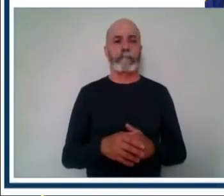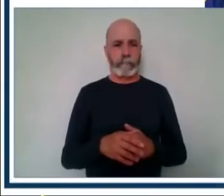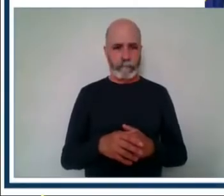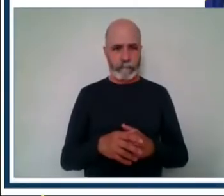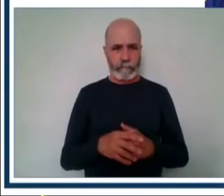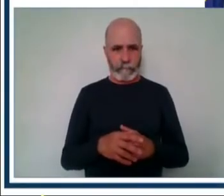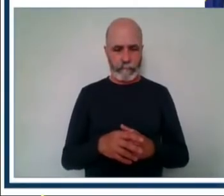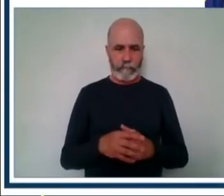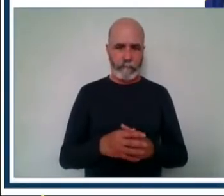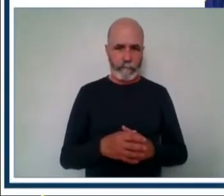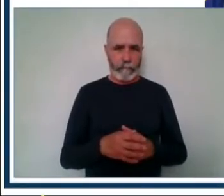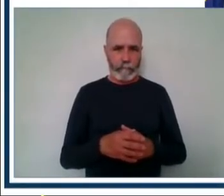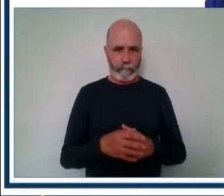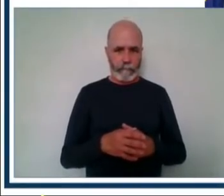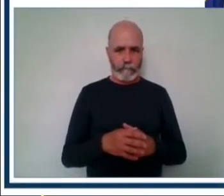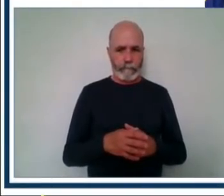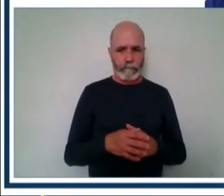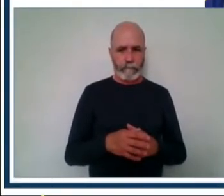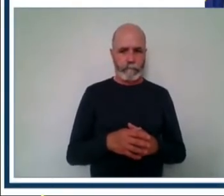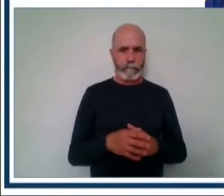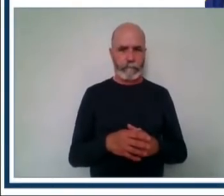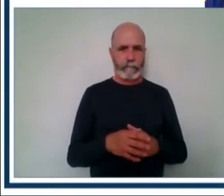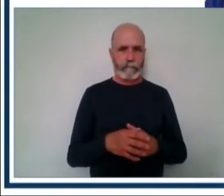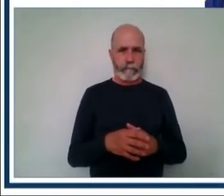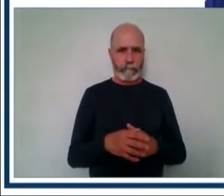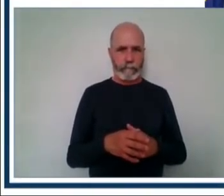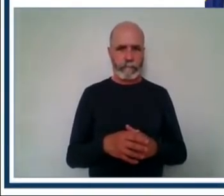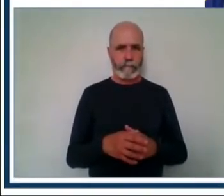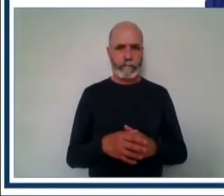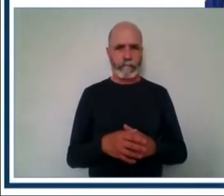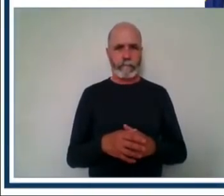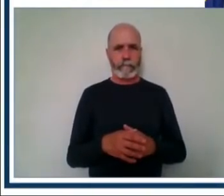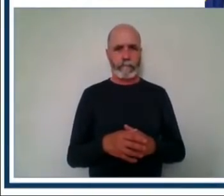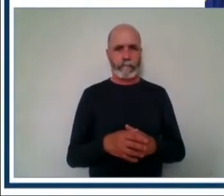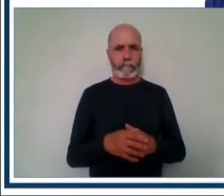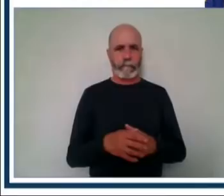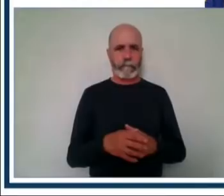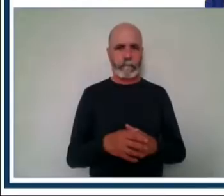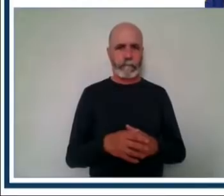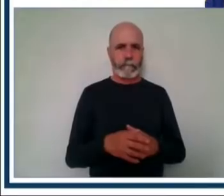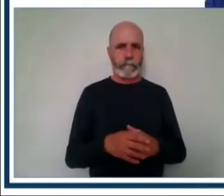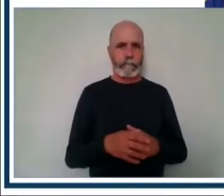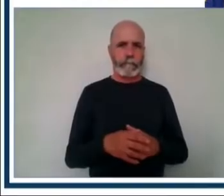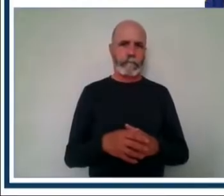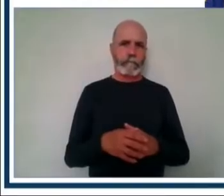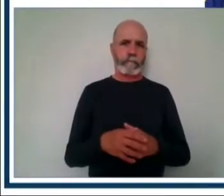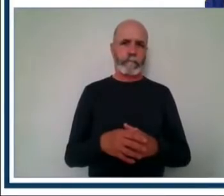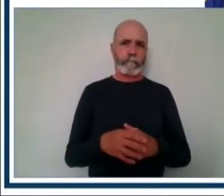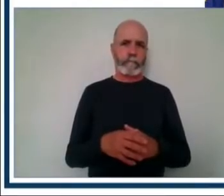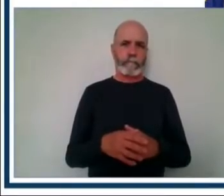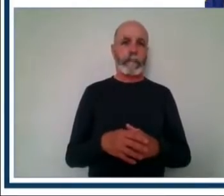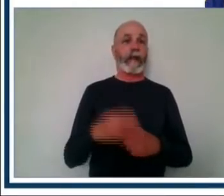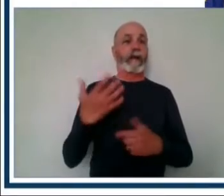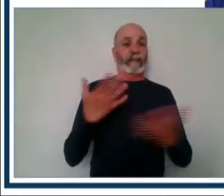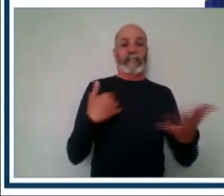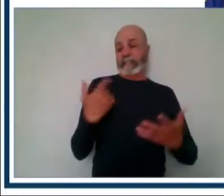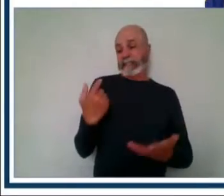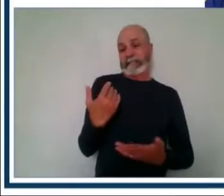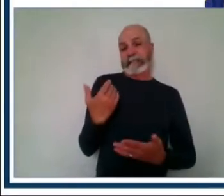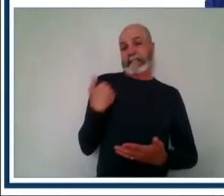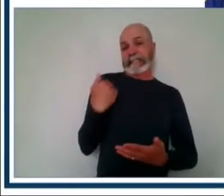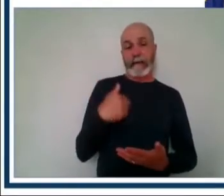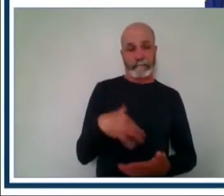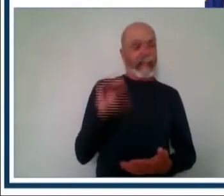we do know from earlier this week that at least one 20-year-old is in the ICU. And I'm just wondering, if we're seeing more young